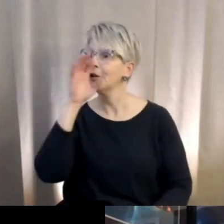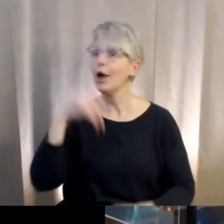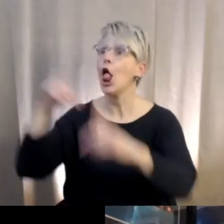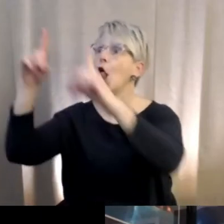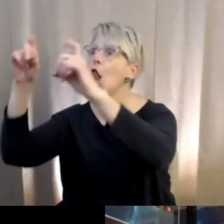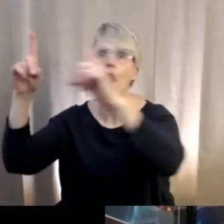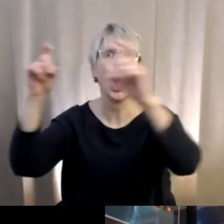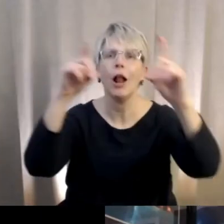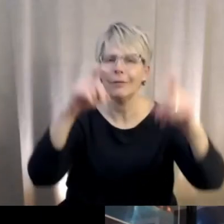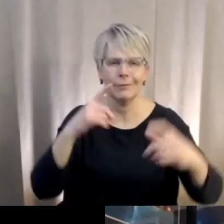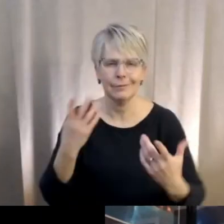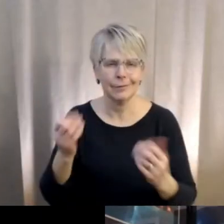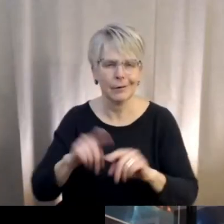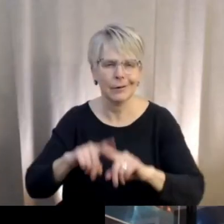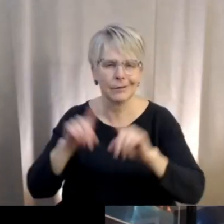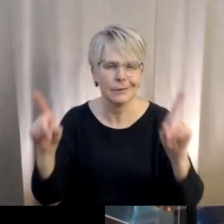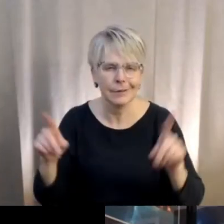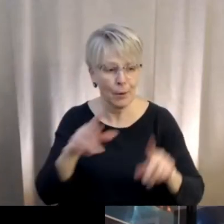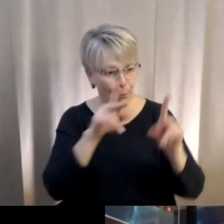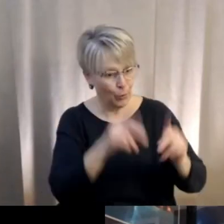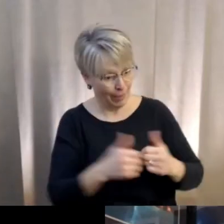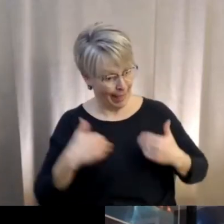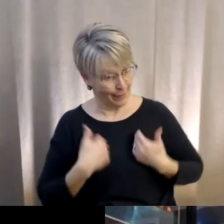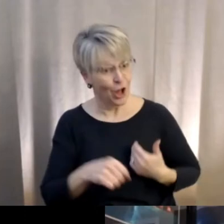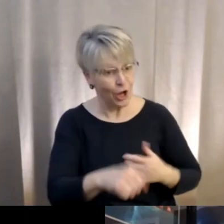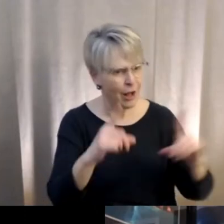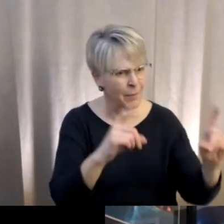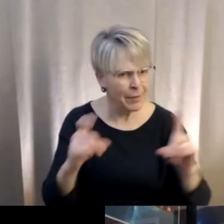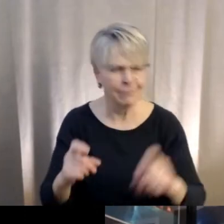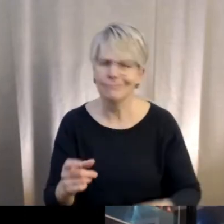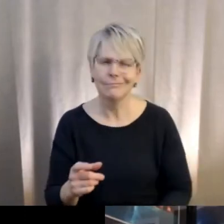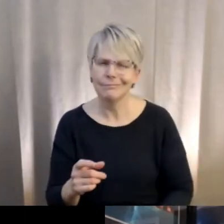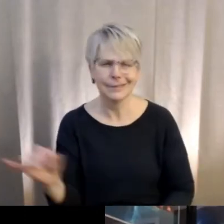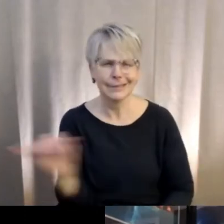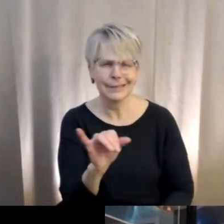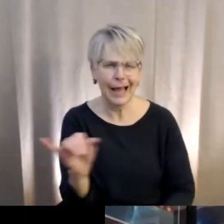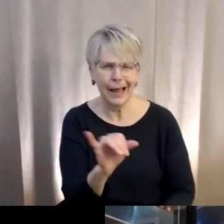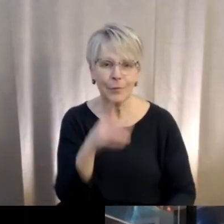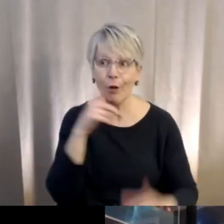different to me take a picture of someone and their animal. So please do not do that.